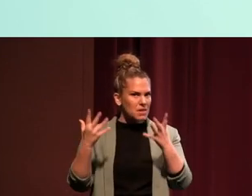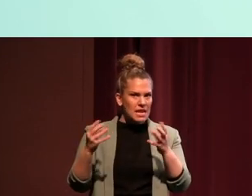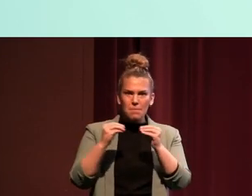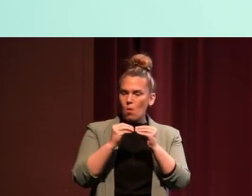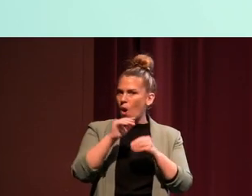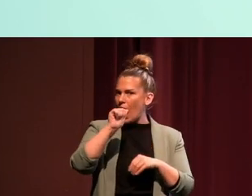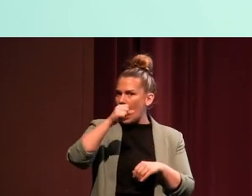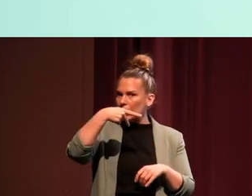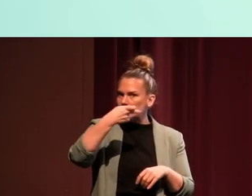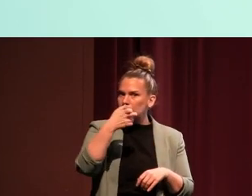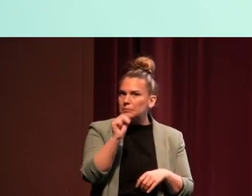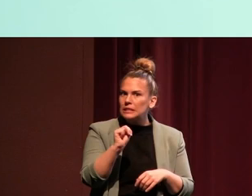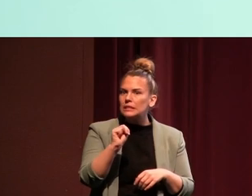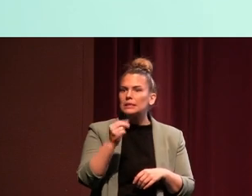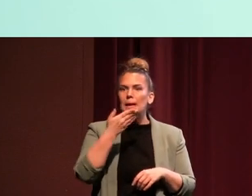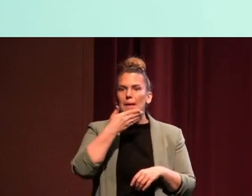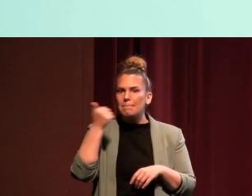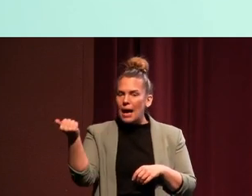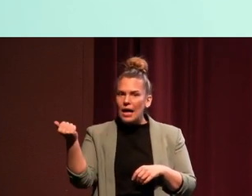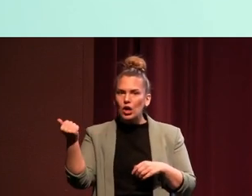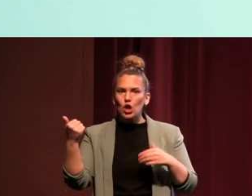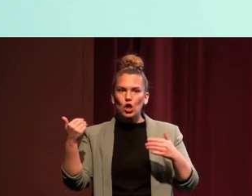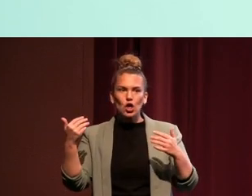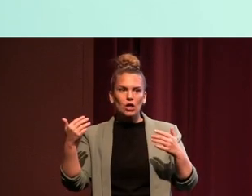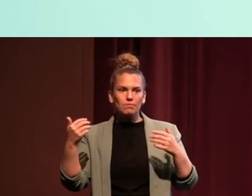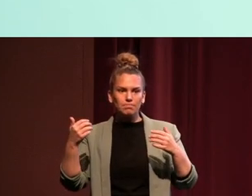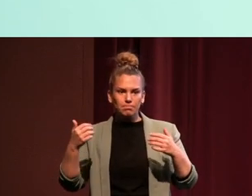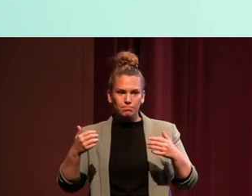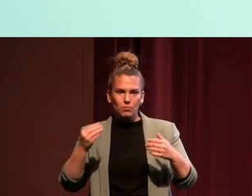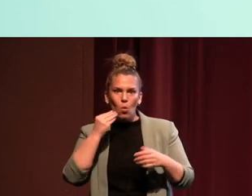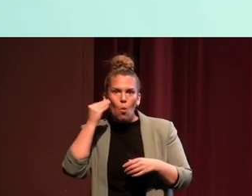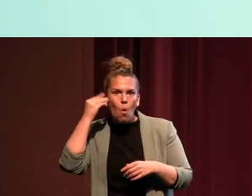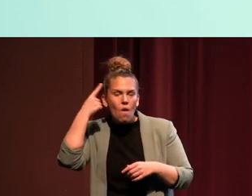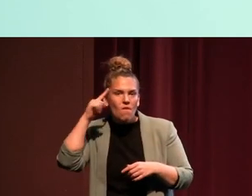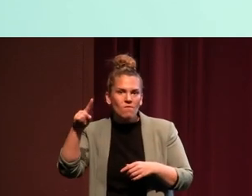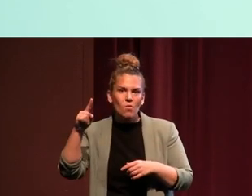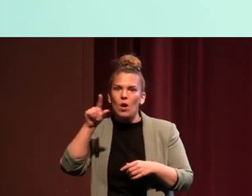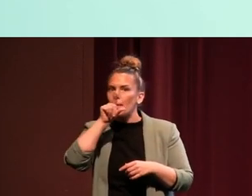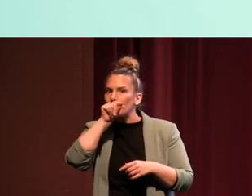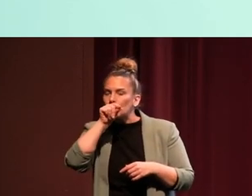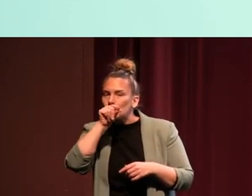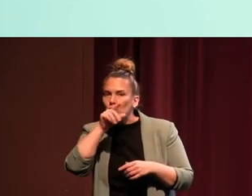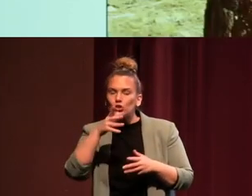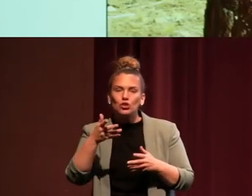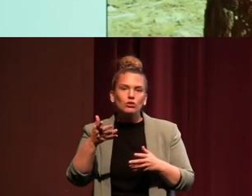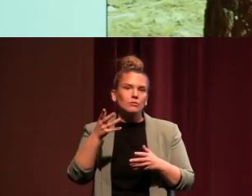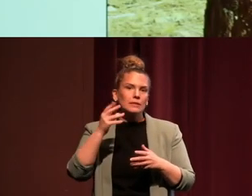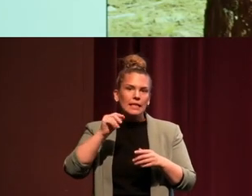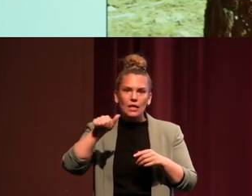more capable habitat for birds, small mammals, and other critters that use aspen stands.